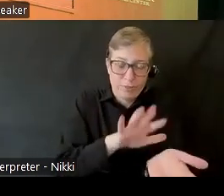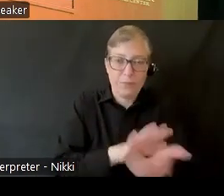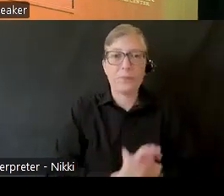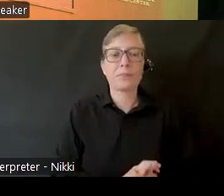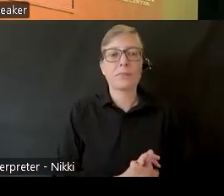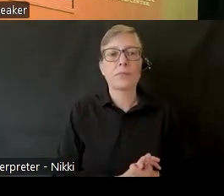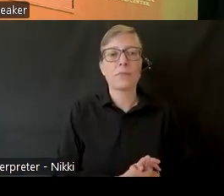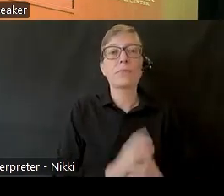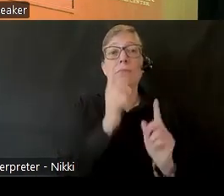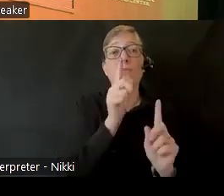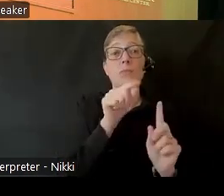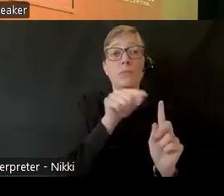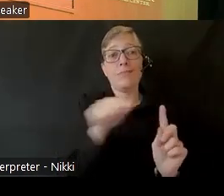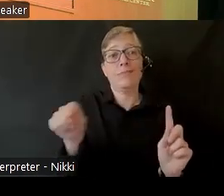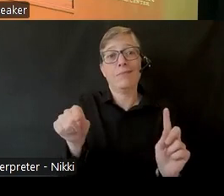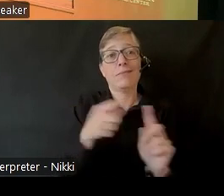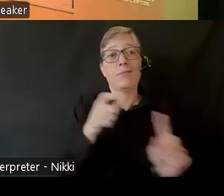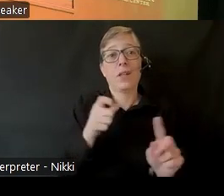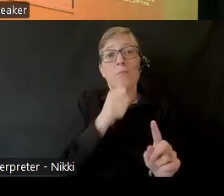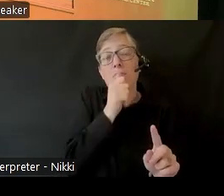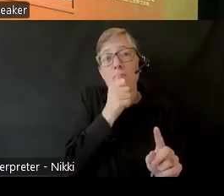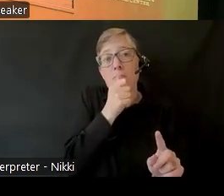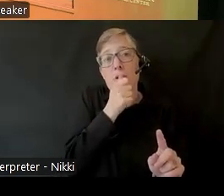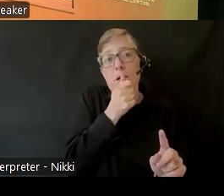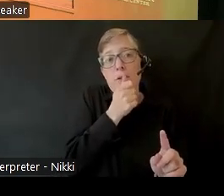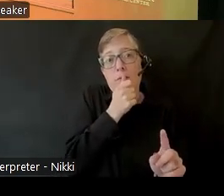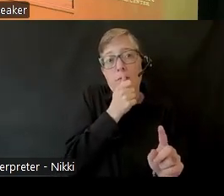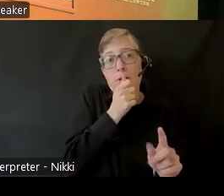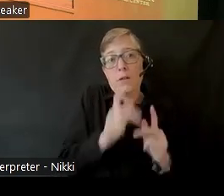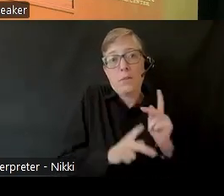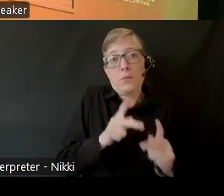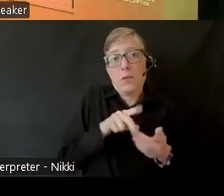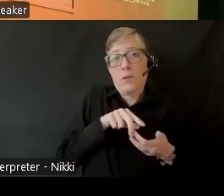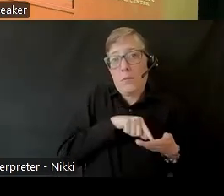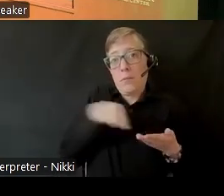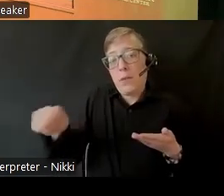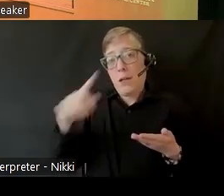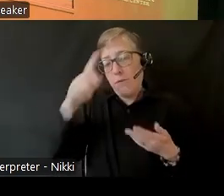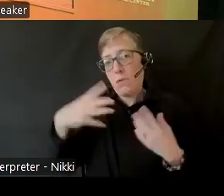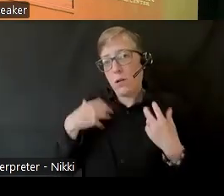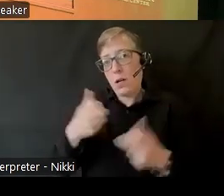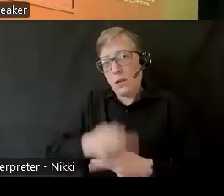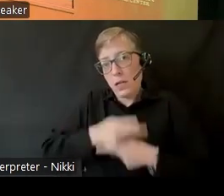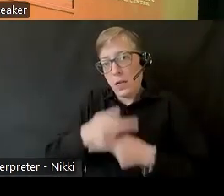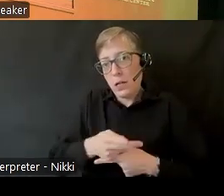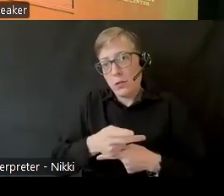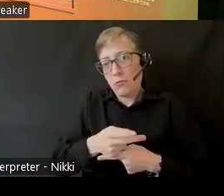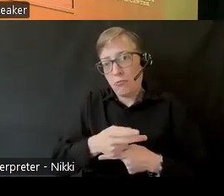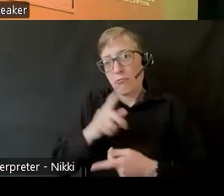private households, paying for their healthcare and paying for their, and the money going towards the healthcare